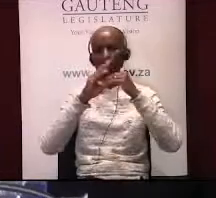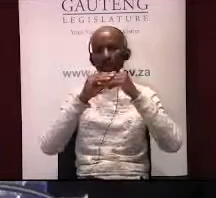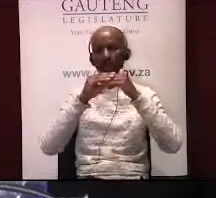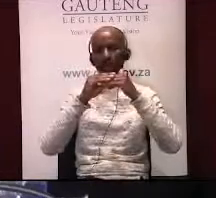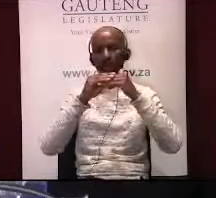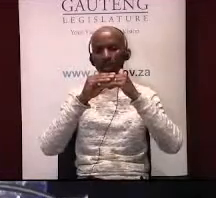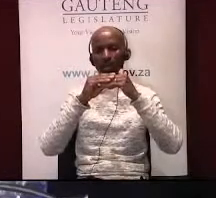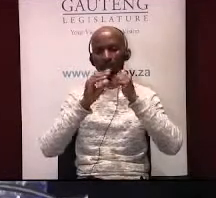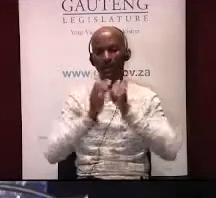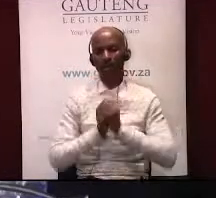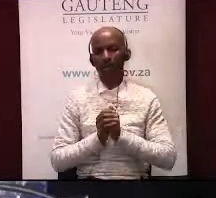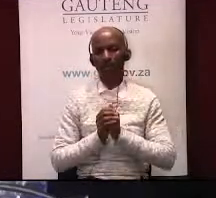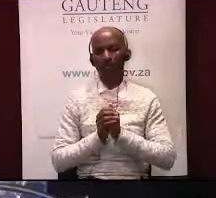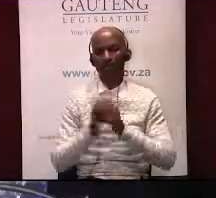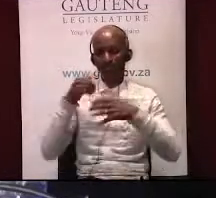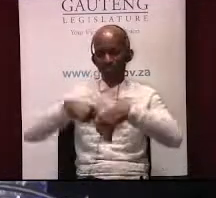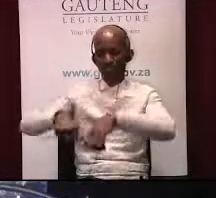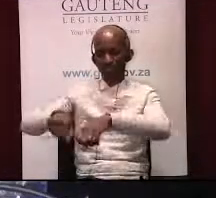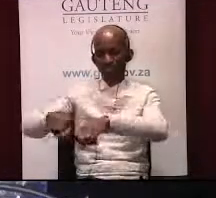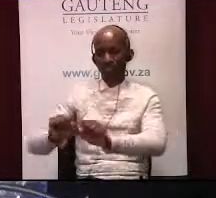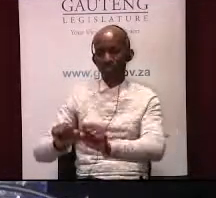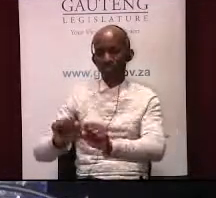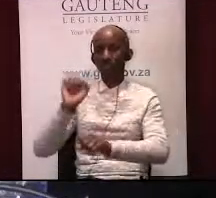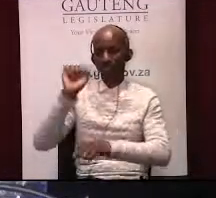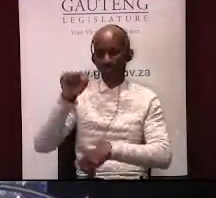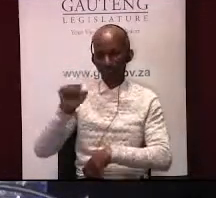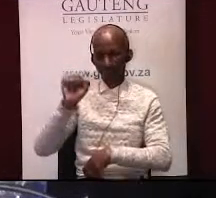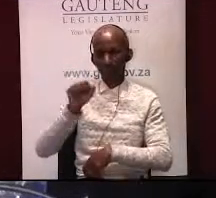of and chairperson, of course,